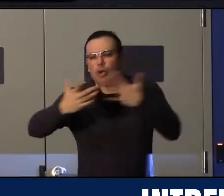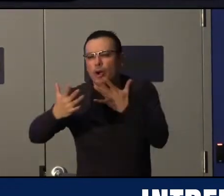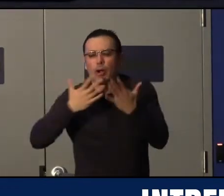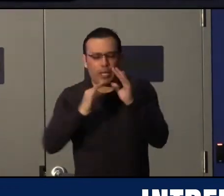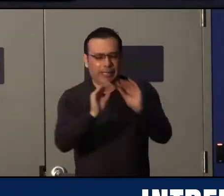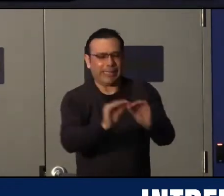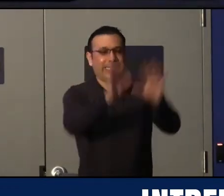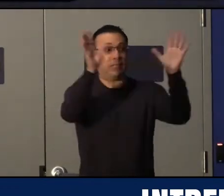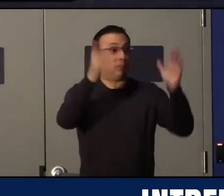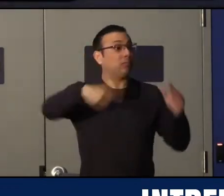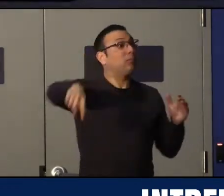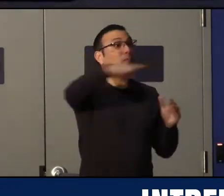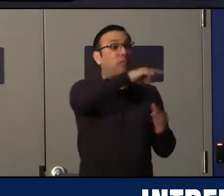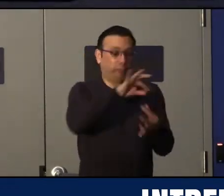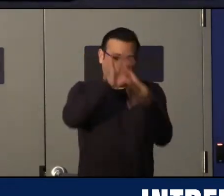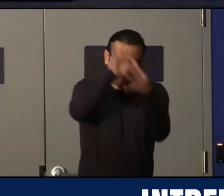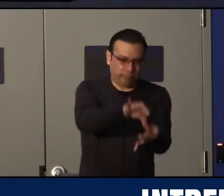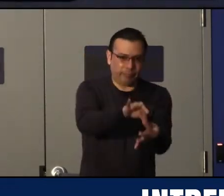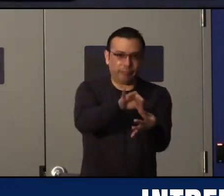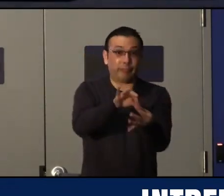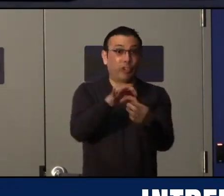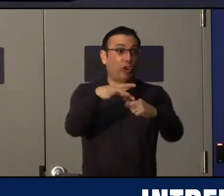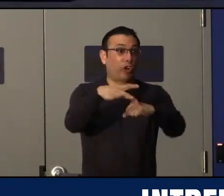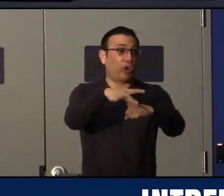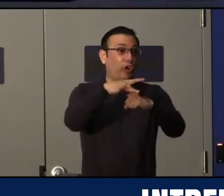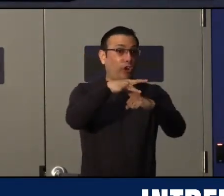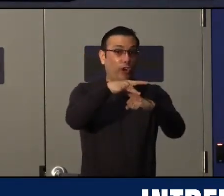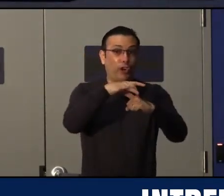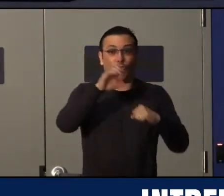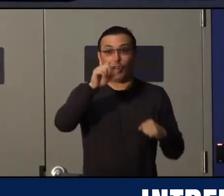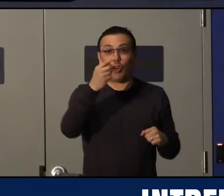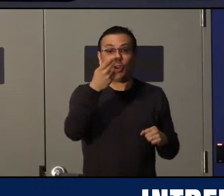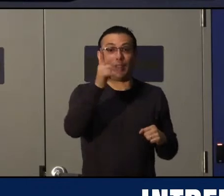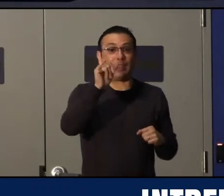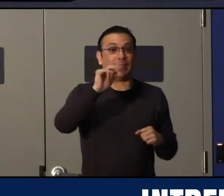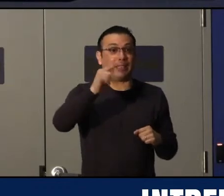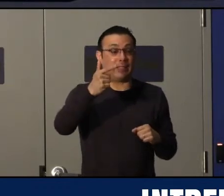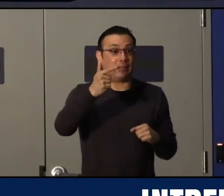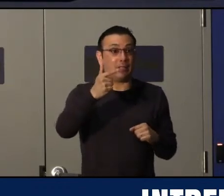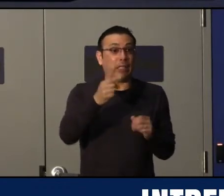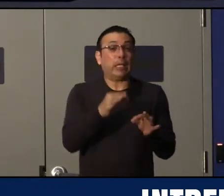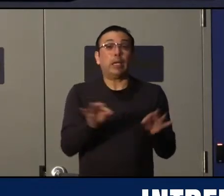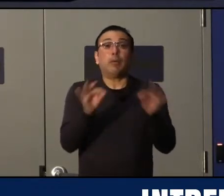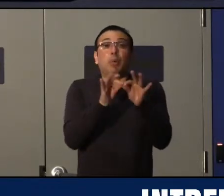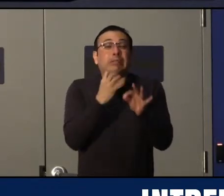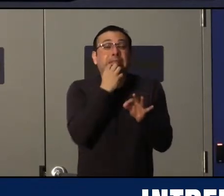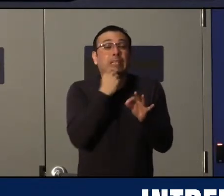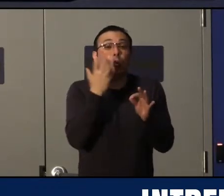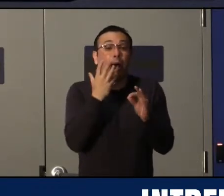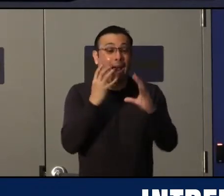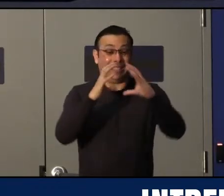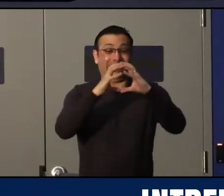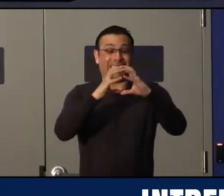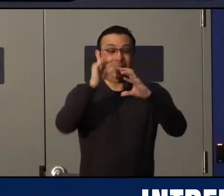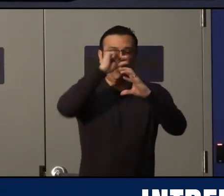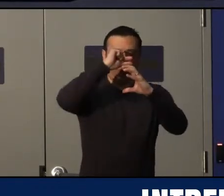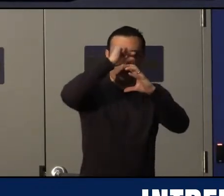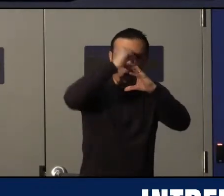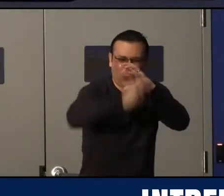all Earthlings, and the only border that matters is that thin blue line of atmosphere that blankets and protects